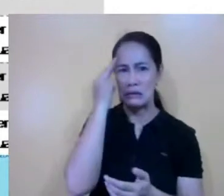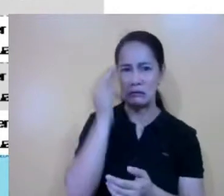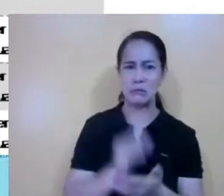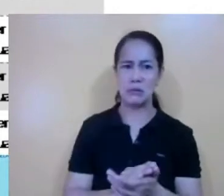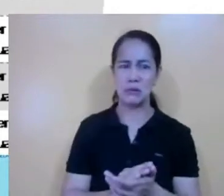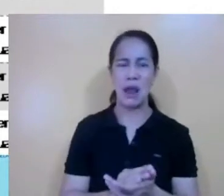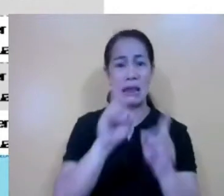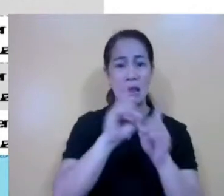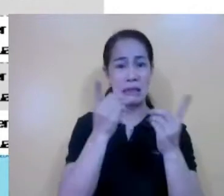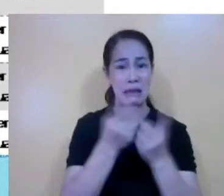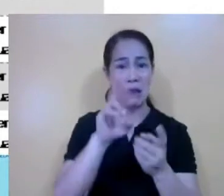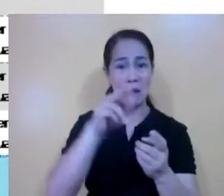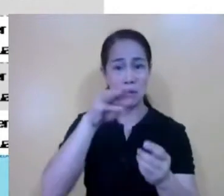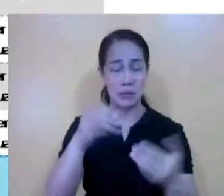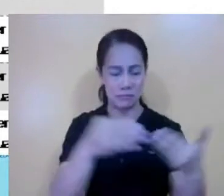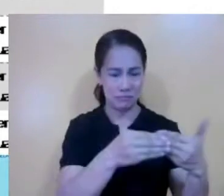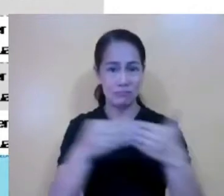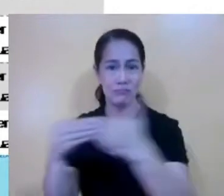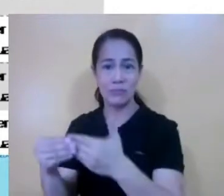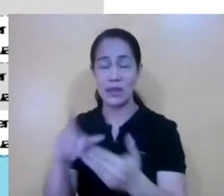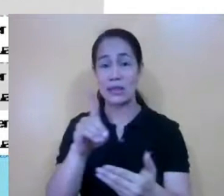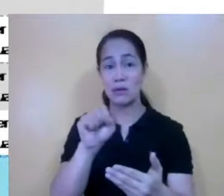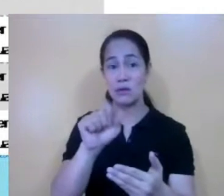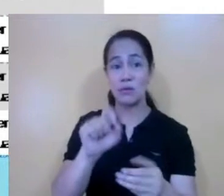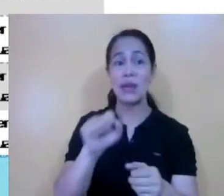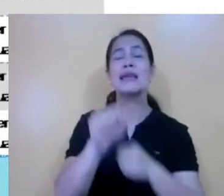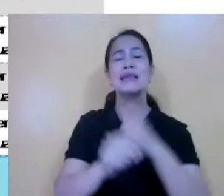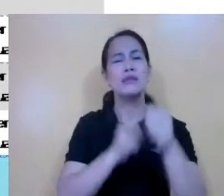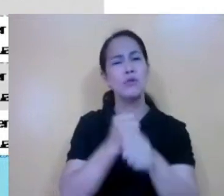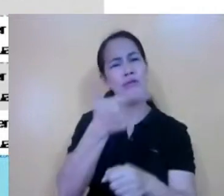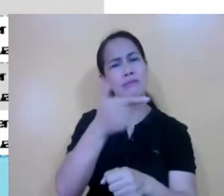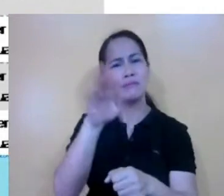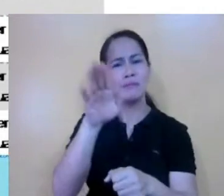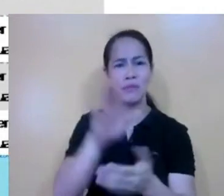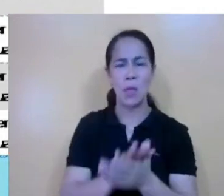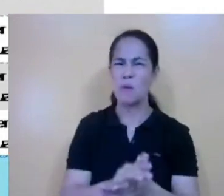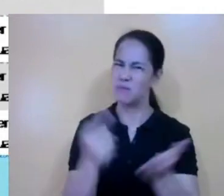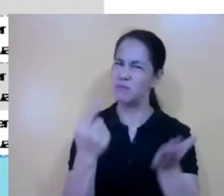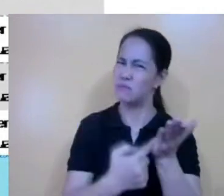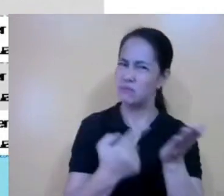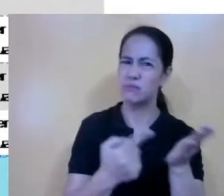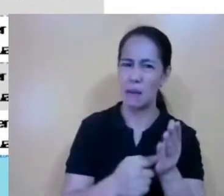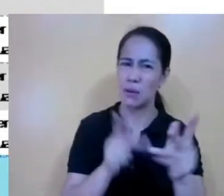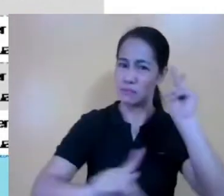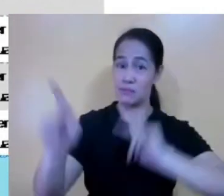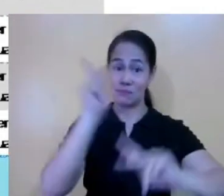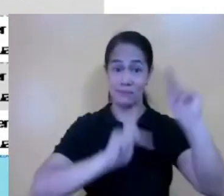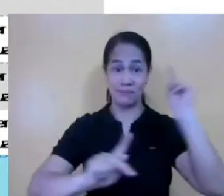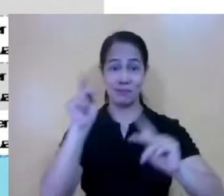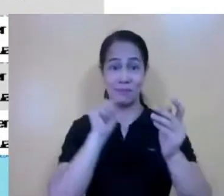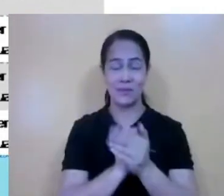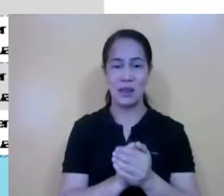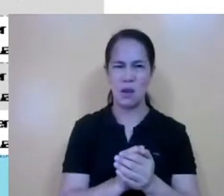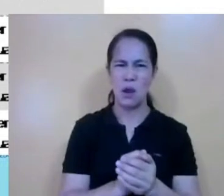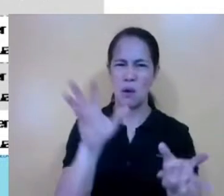RPMS guidelines or DO2 Series 2015, when we talk about performance, performance covers an